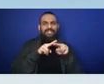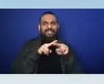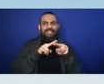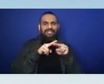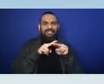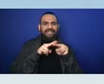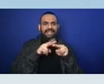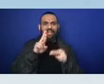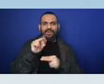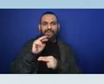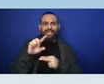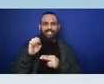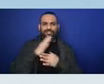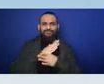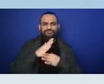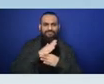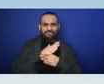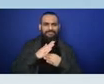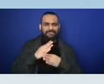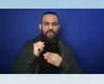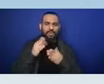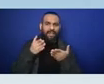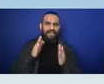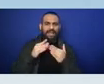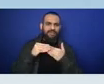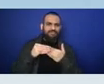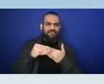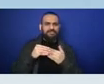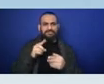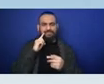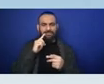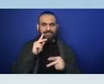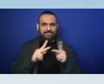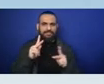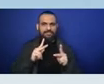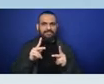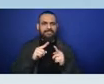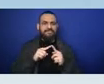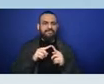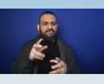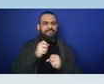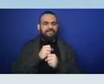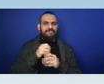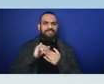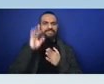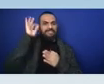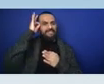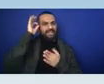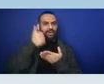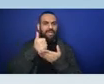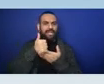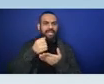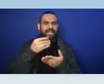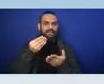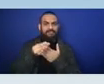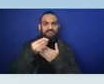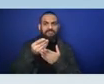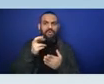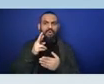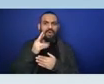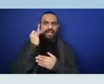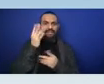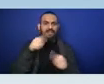affected by COVID, and like the individuals affected by that. But my family has been unable to receive